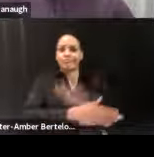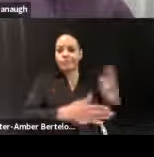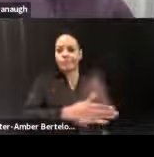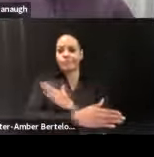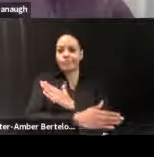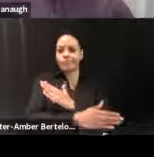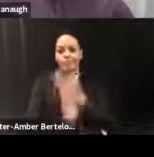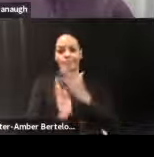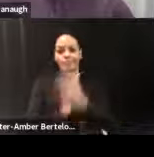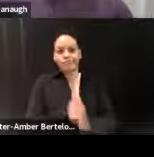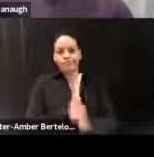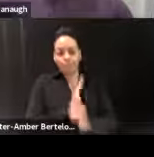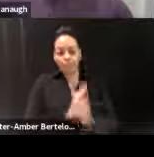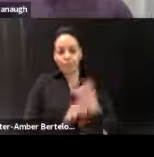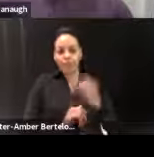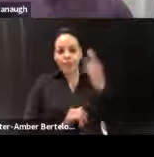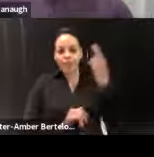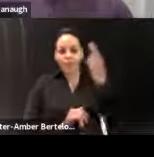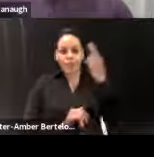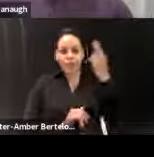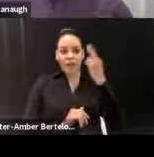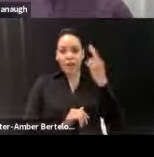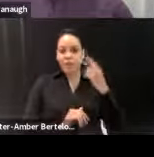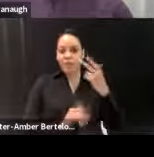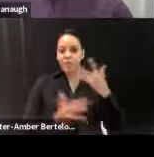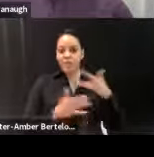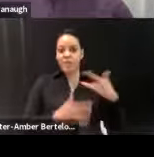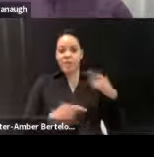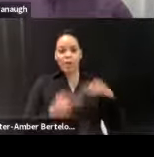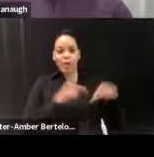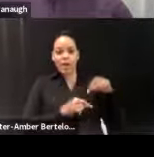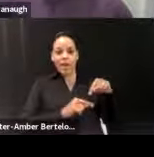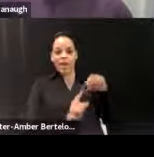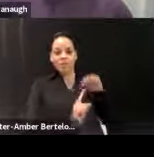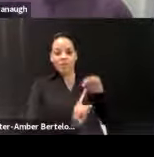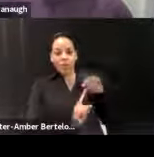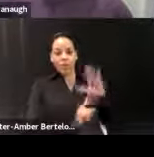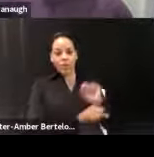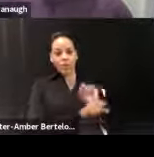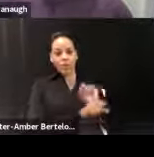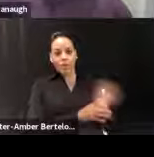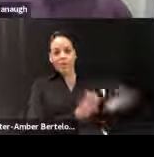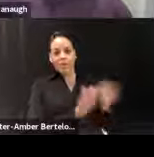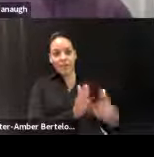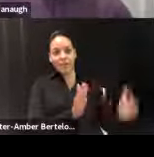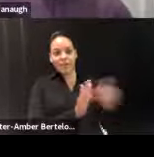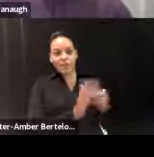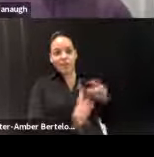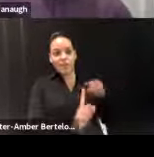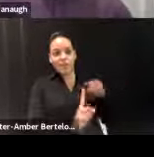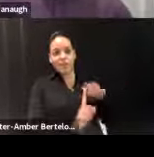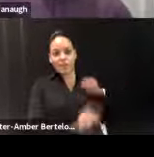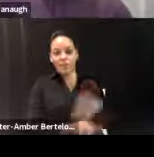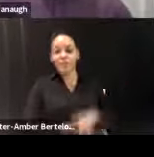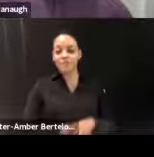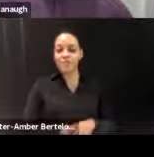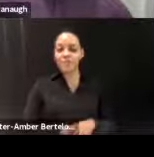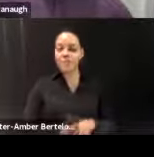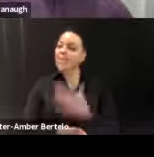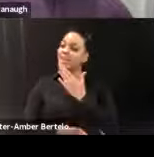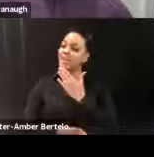why we return to her over and over again. Thanks a lot.